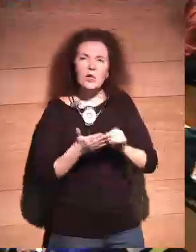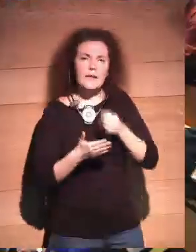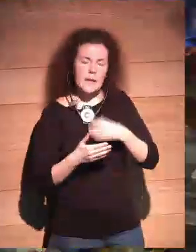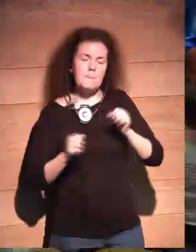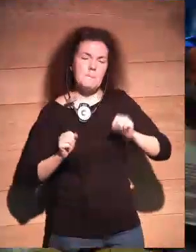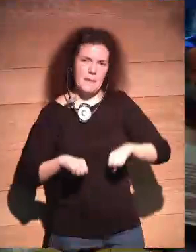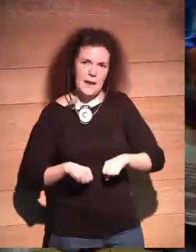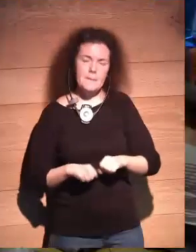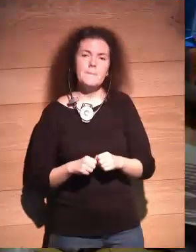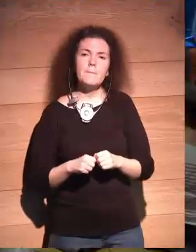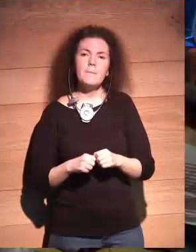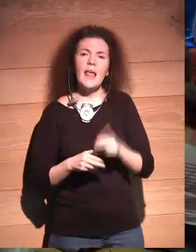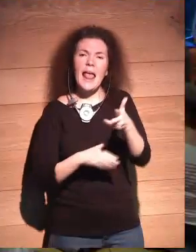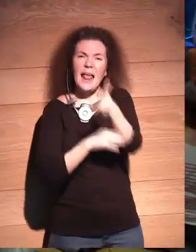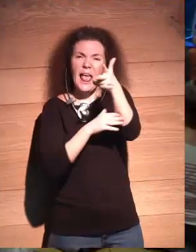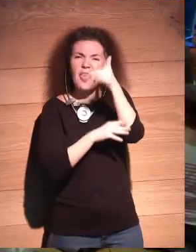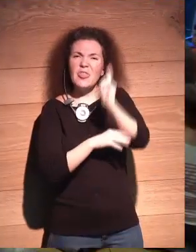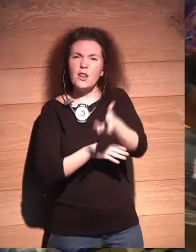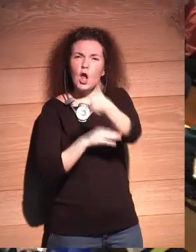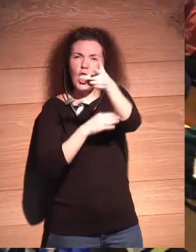Yeah, and filmmakers.